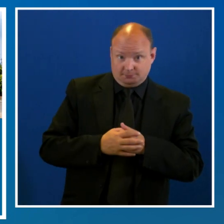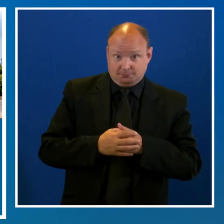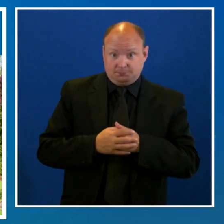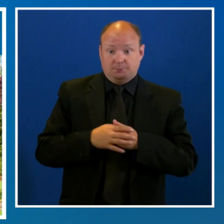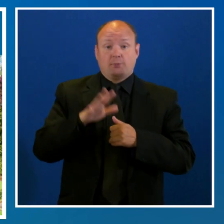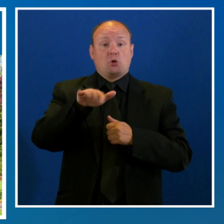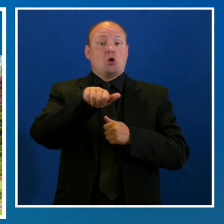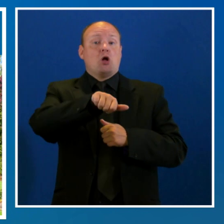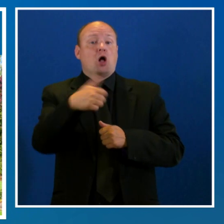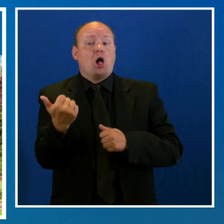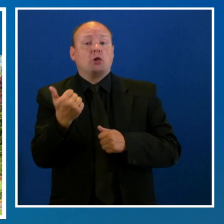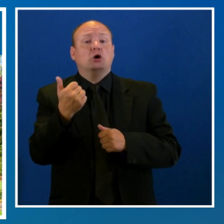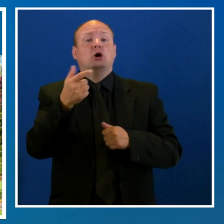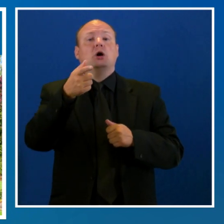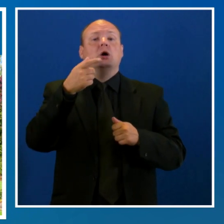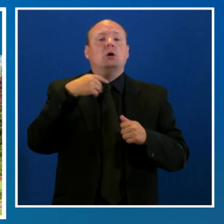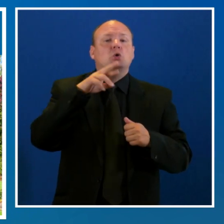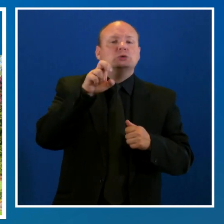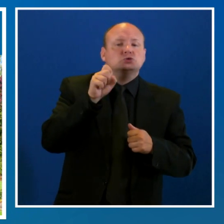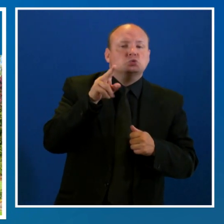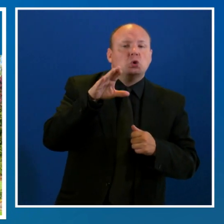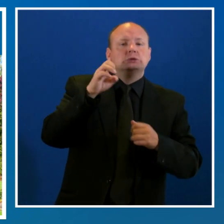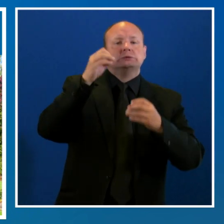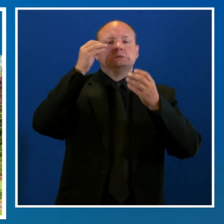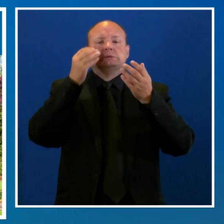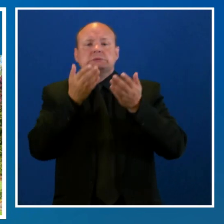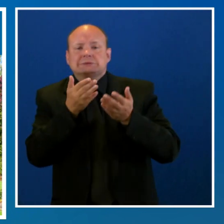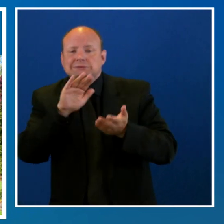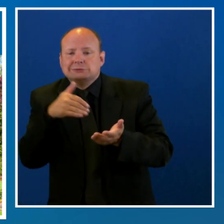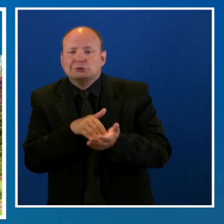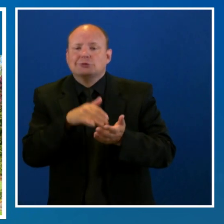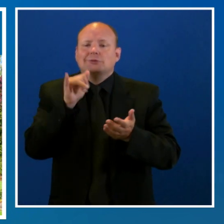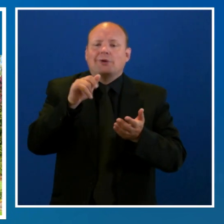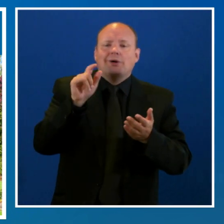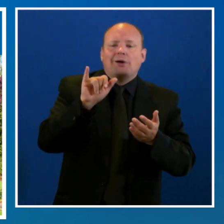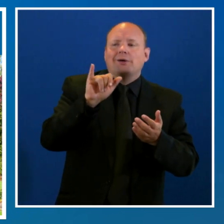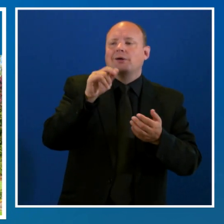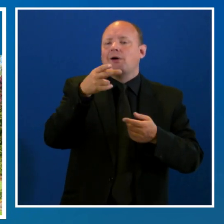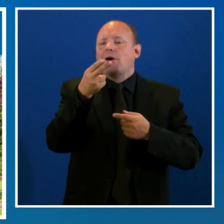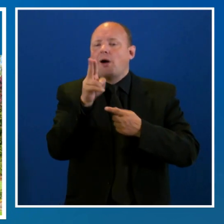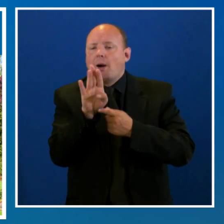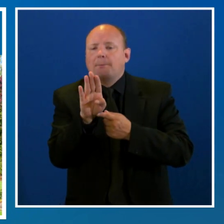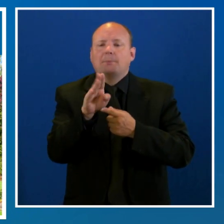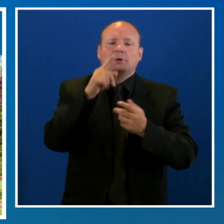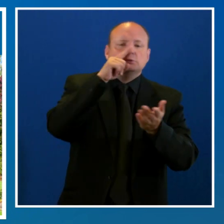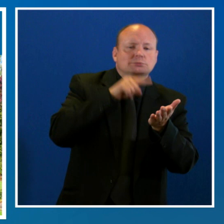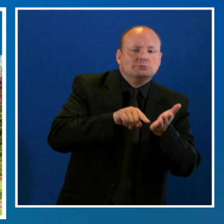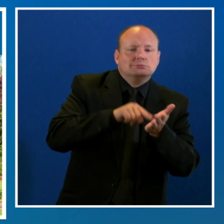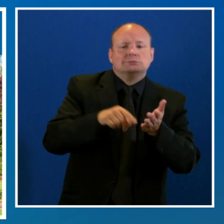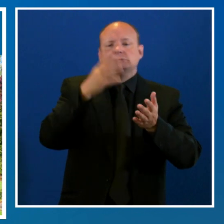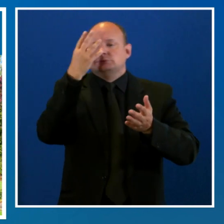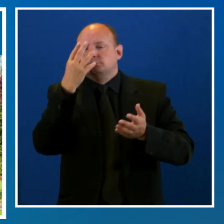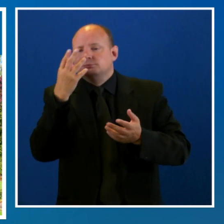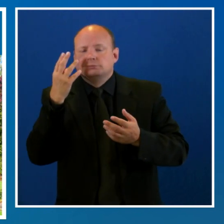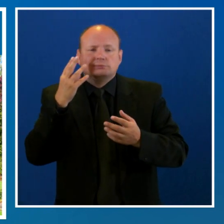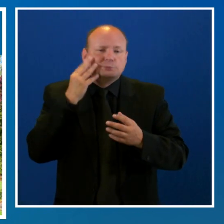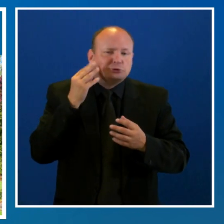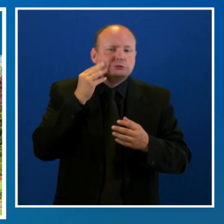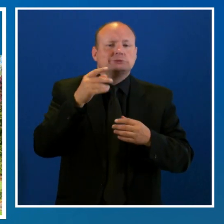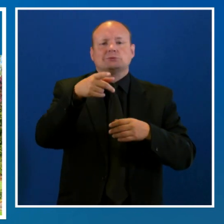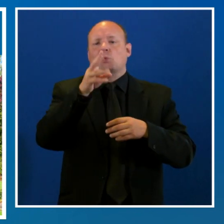Center, Vancouver's community hub for exploring and experiencing water, nature, and the